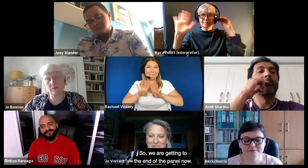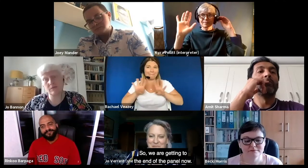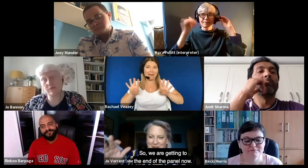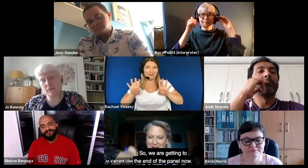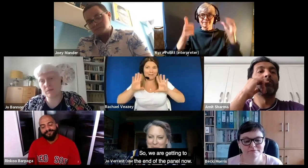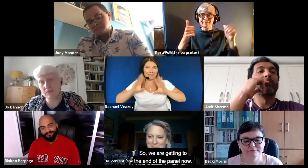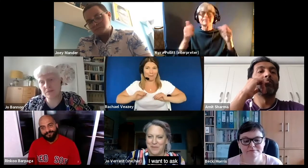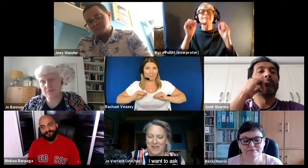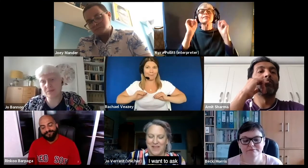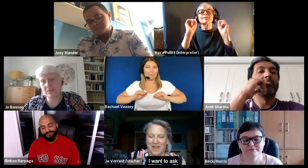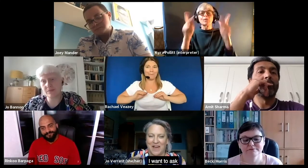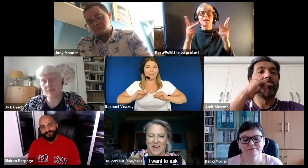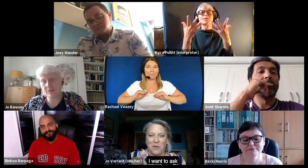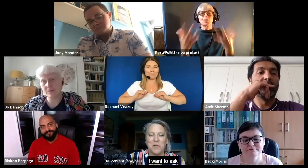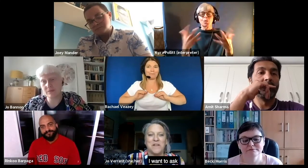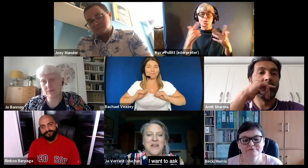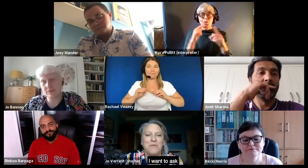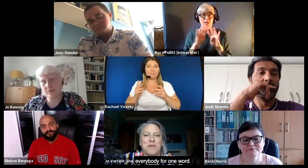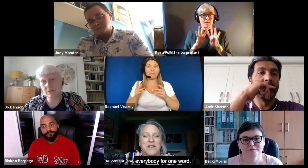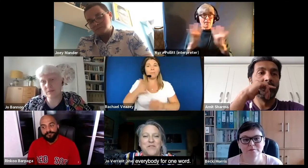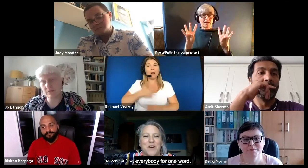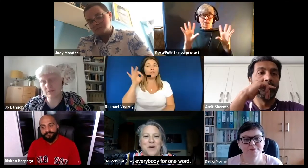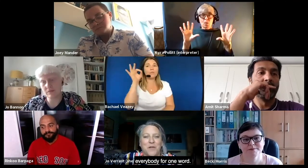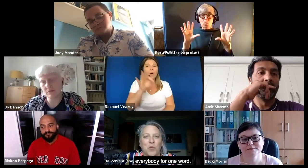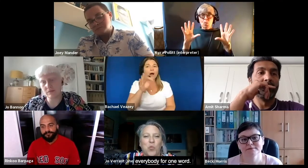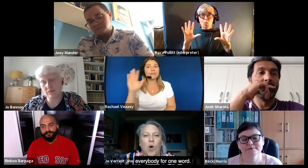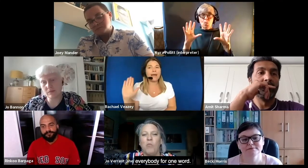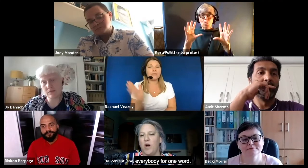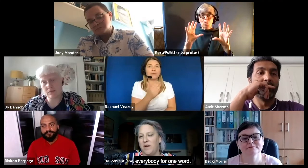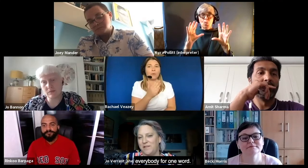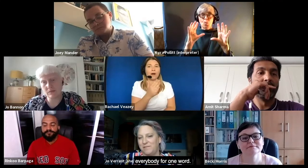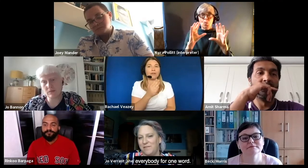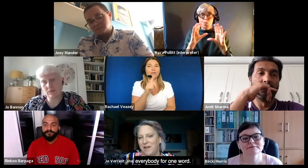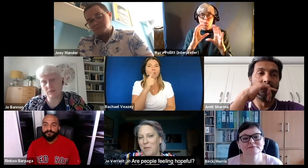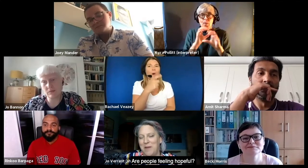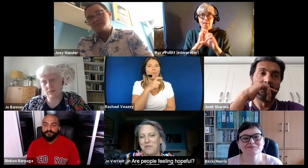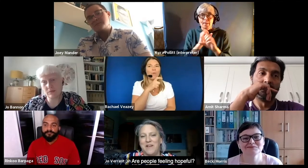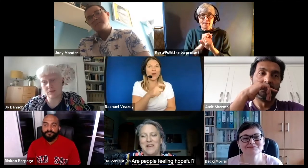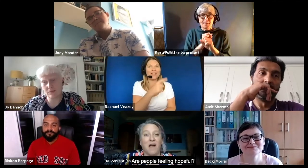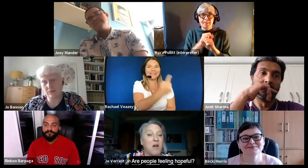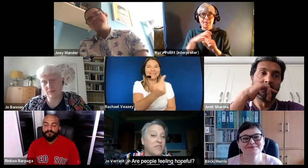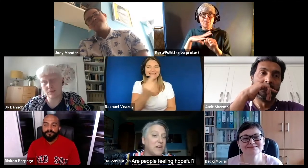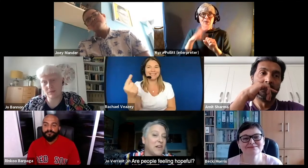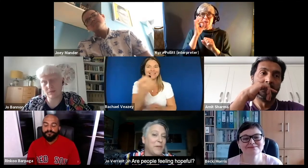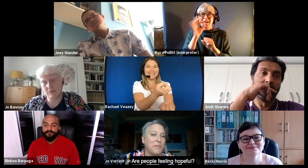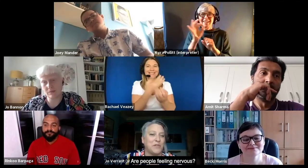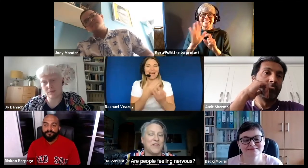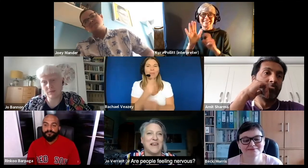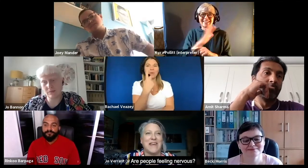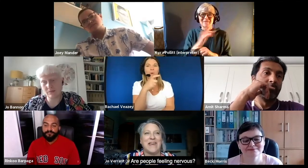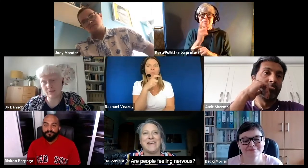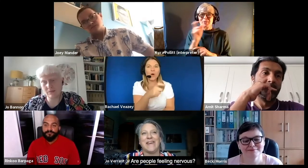now. I want to ask everybody for one word. Are people feeling hopeful? Are